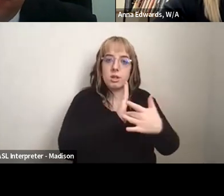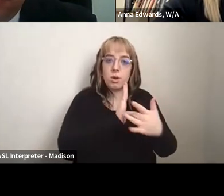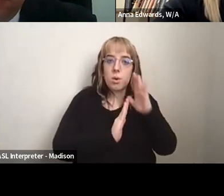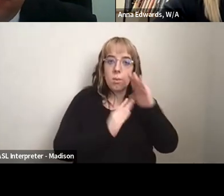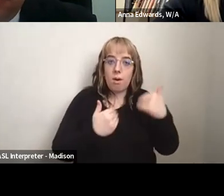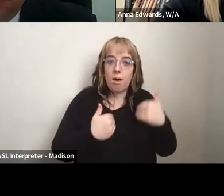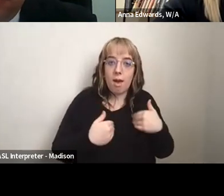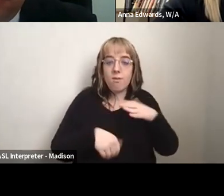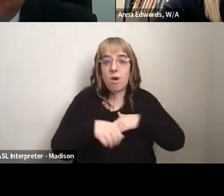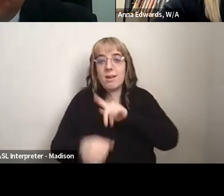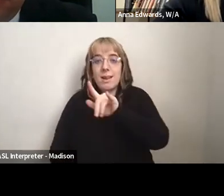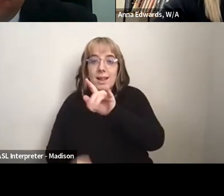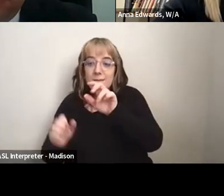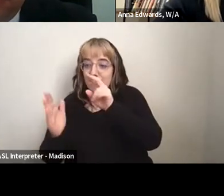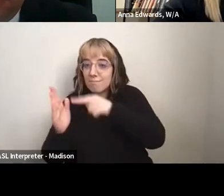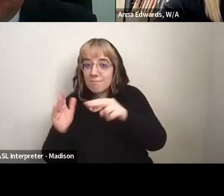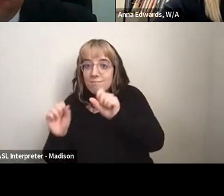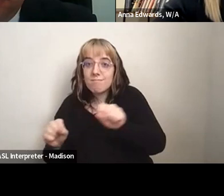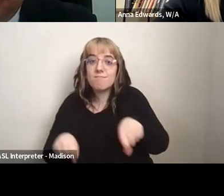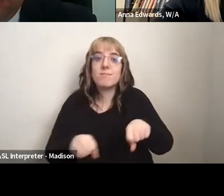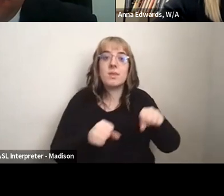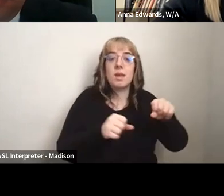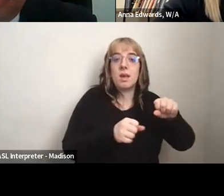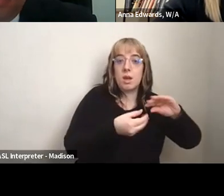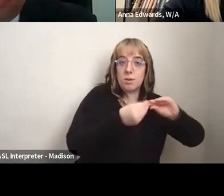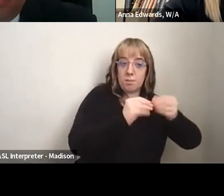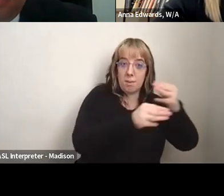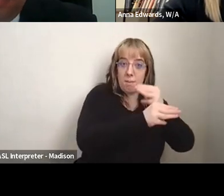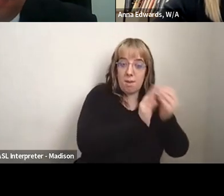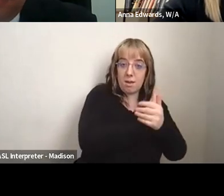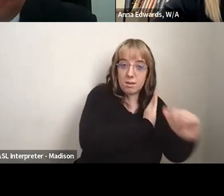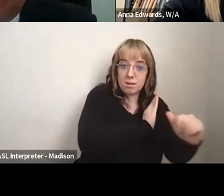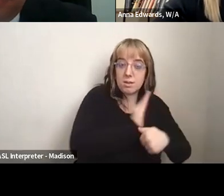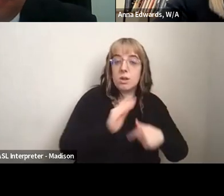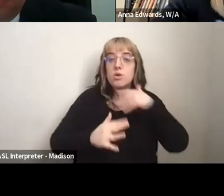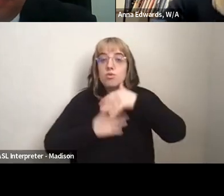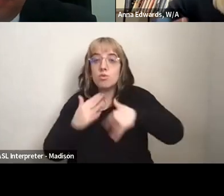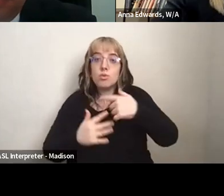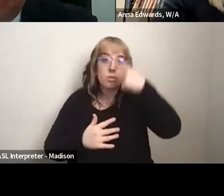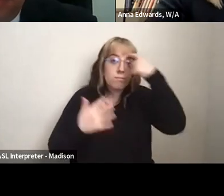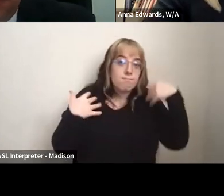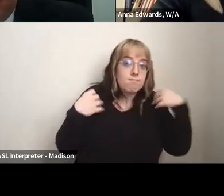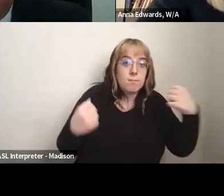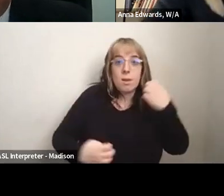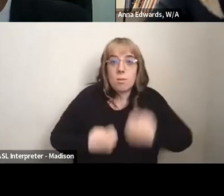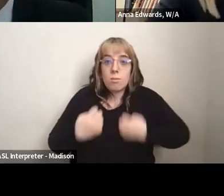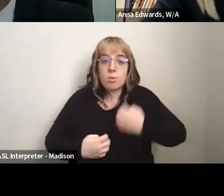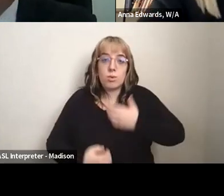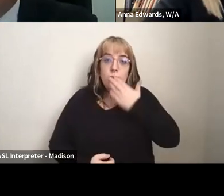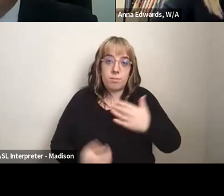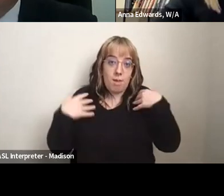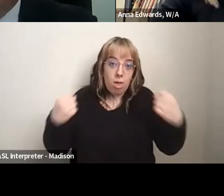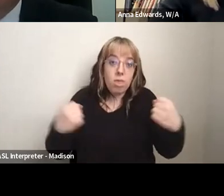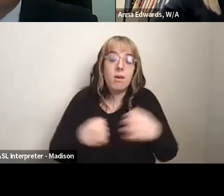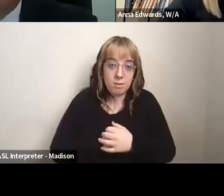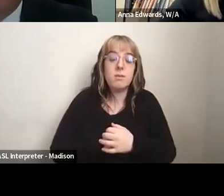on literacy, numeracy, and social emotional well-being. So taking a look at how